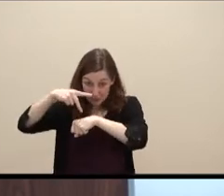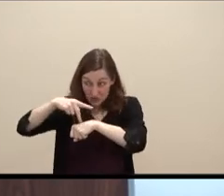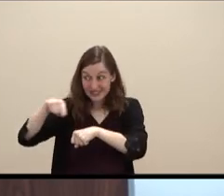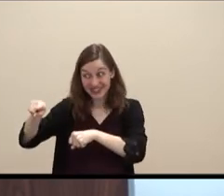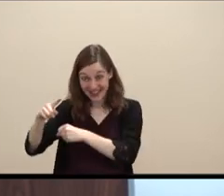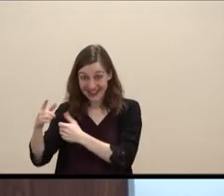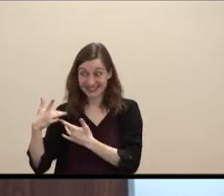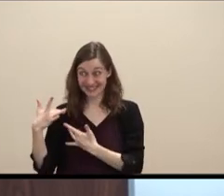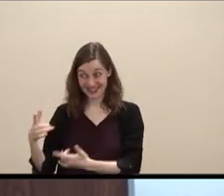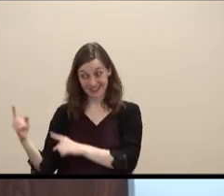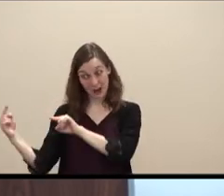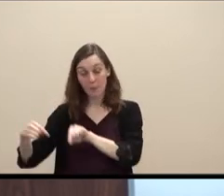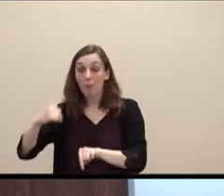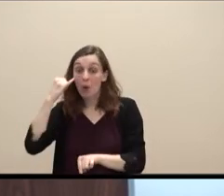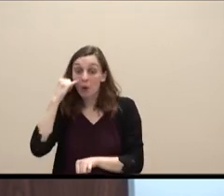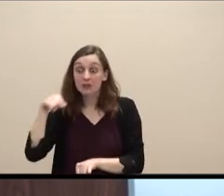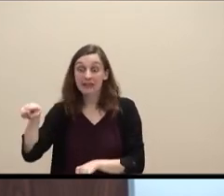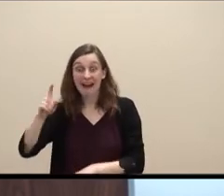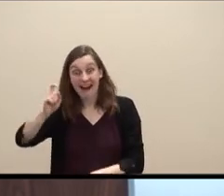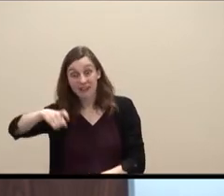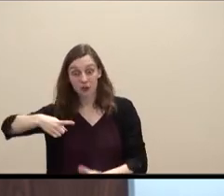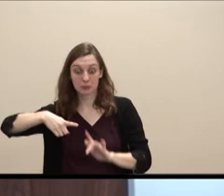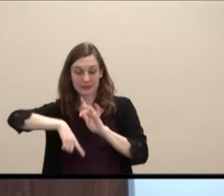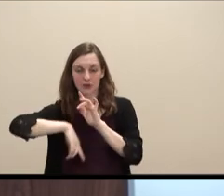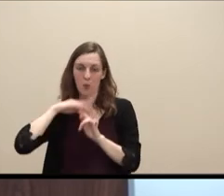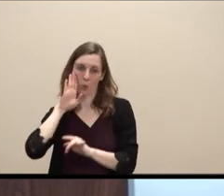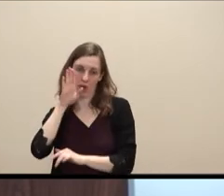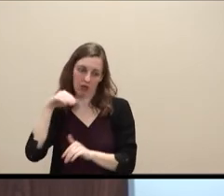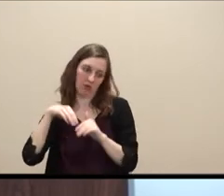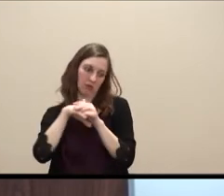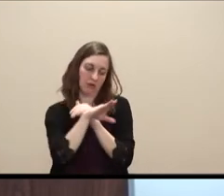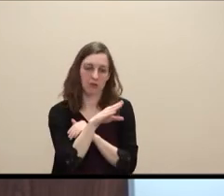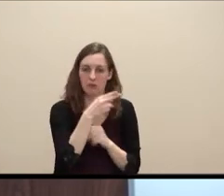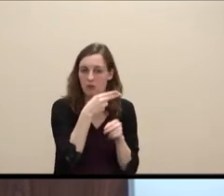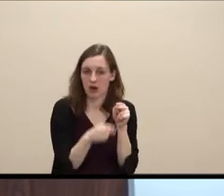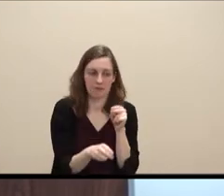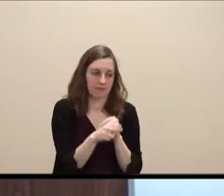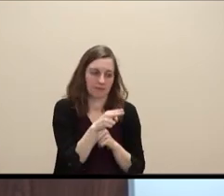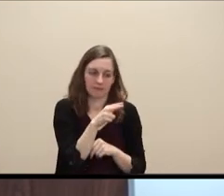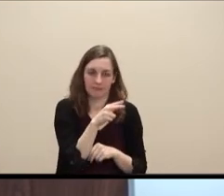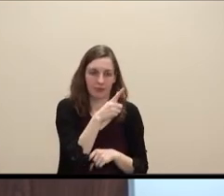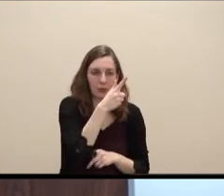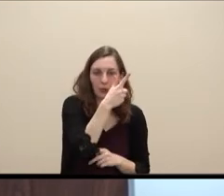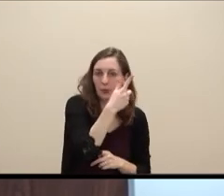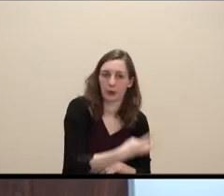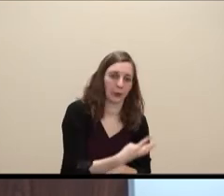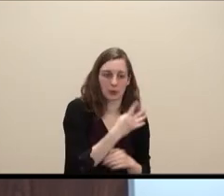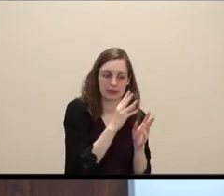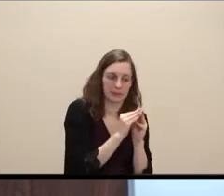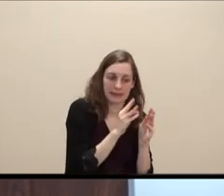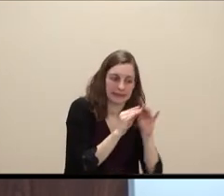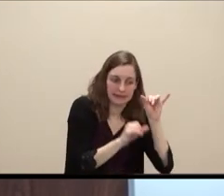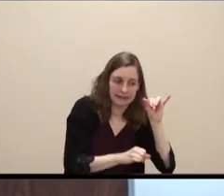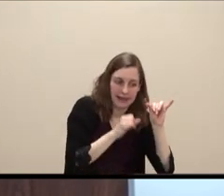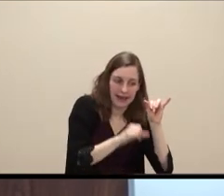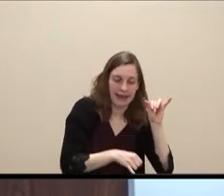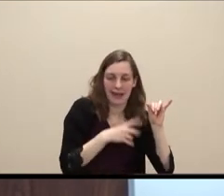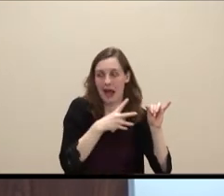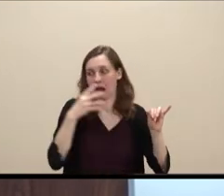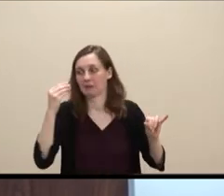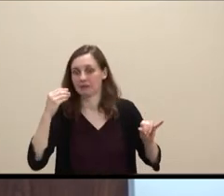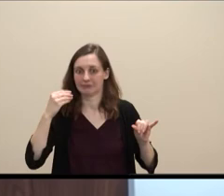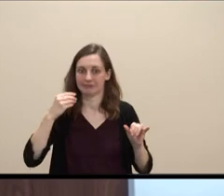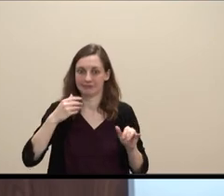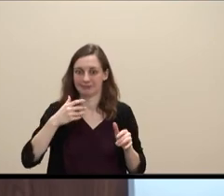to miss, they'll go to three quarters of the meeting and get out to go to another meeting if they have to, but I've been really